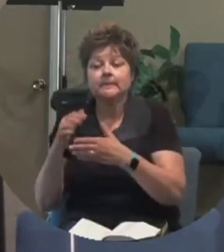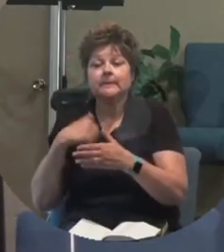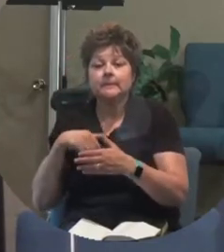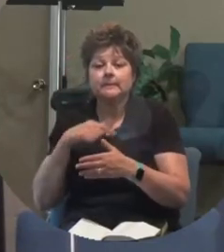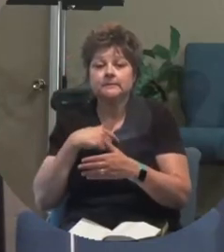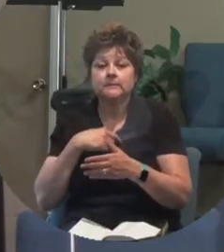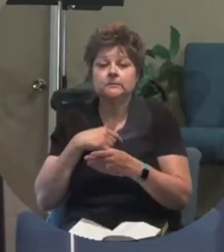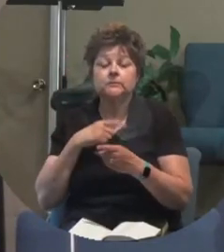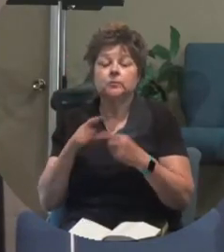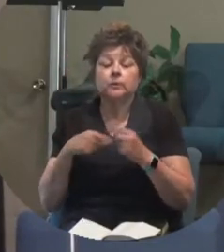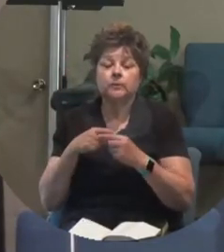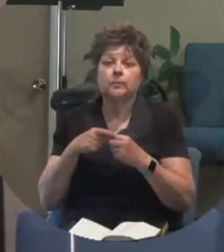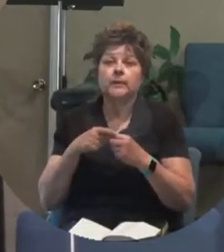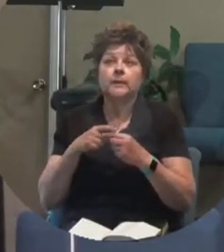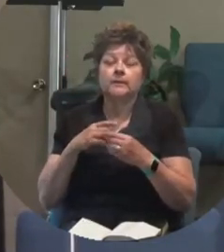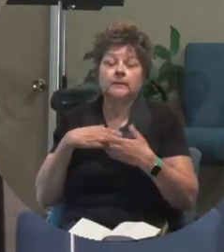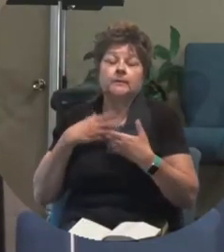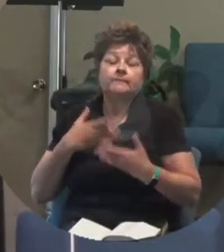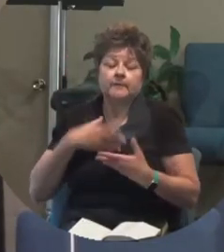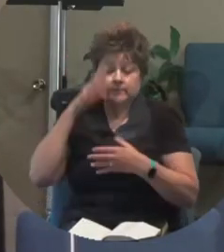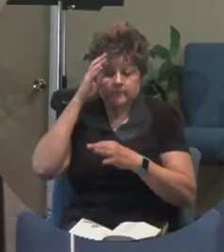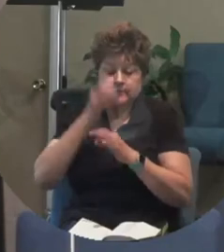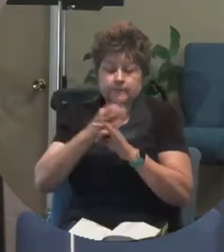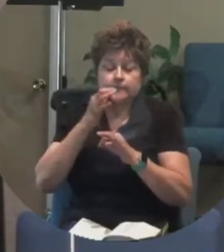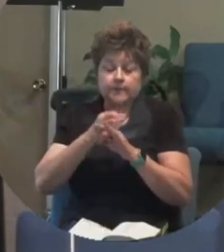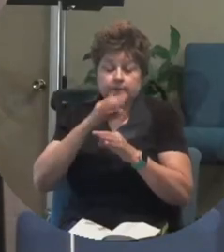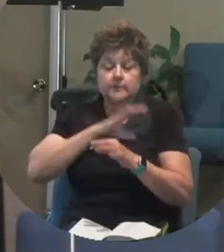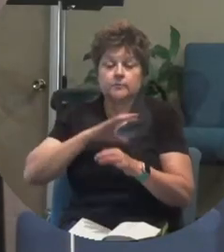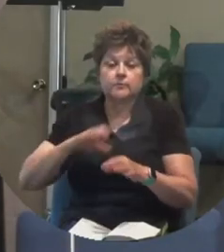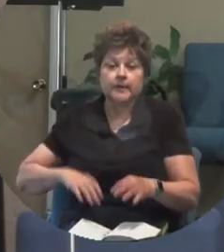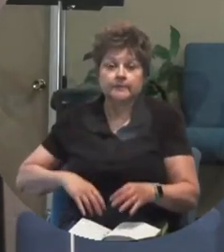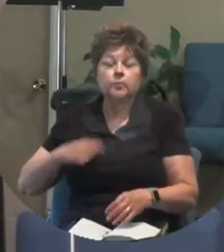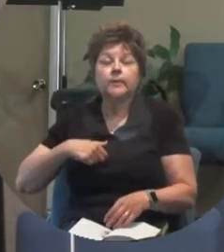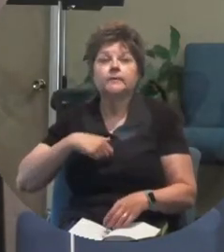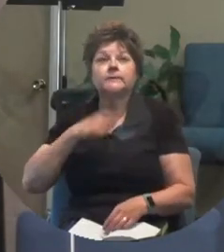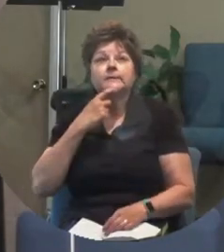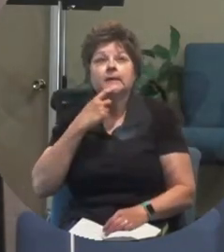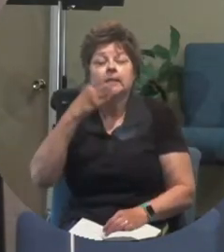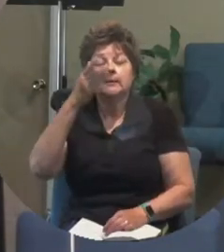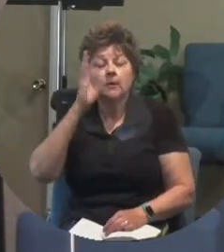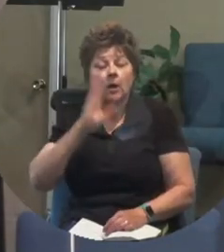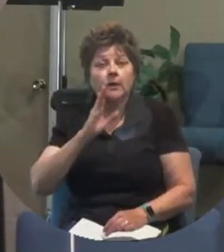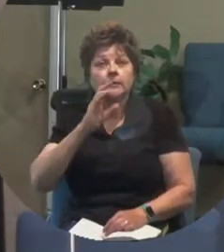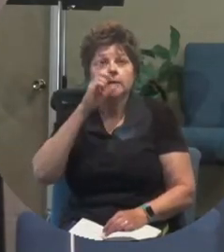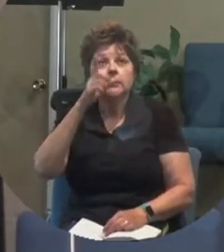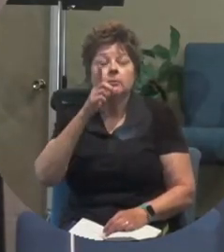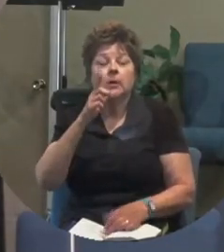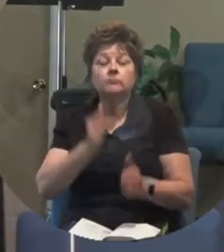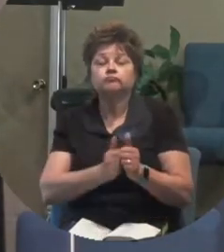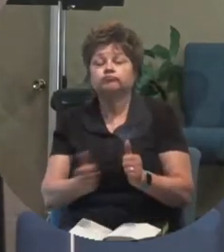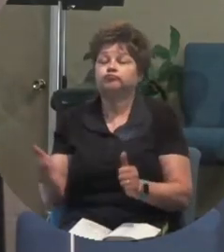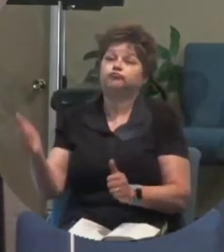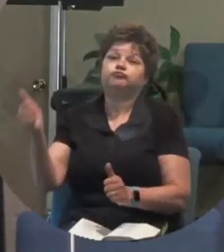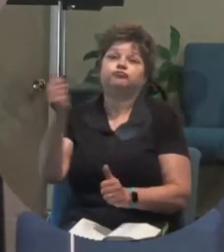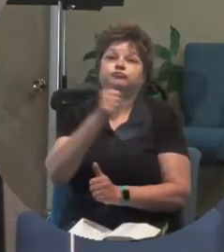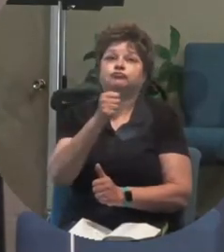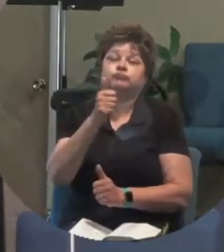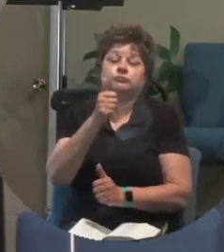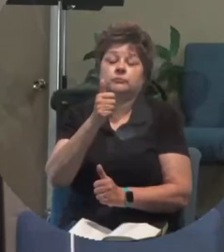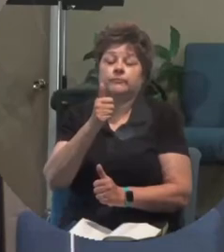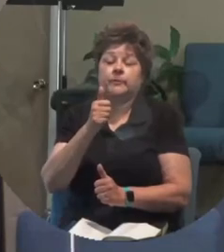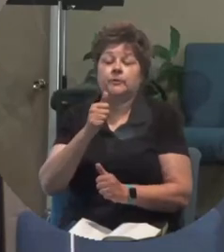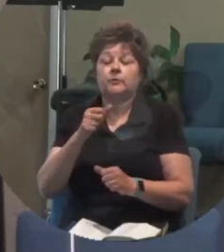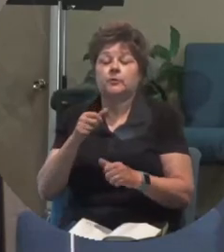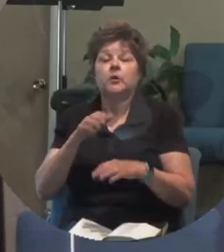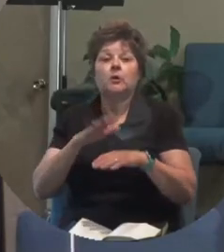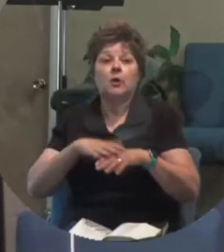when we profess our faith in Christ, we are basically saying, God, you are at the top of my list. You're on the throne of my